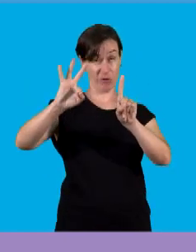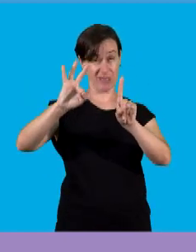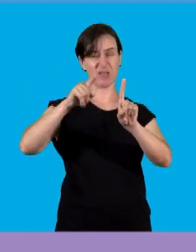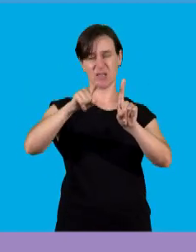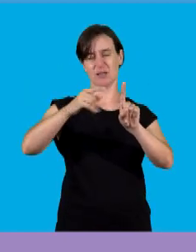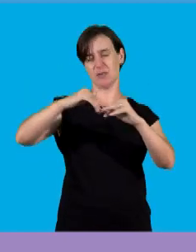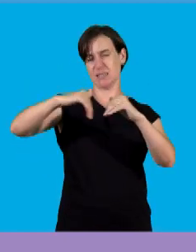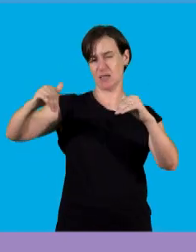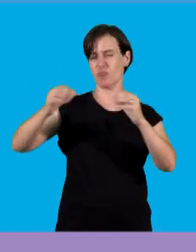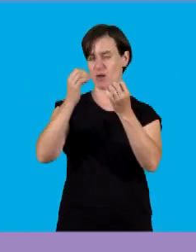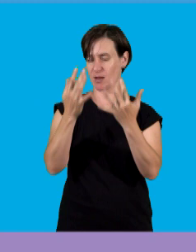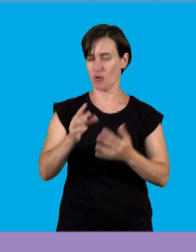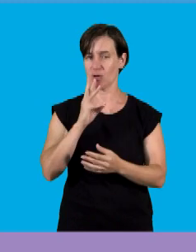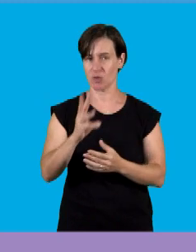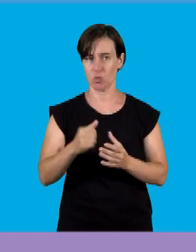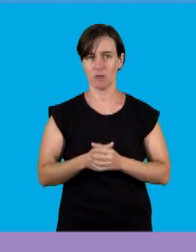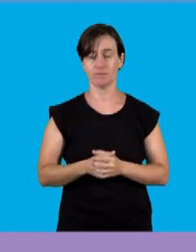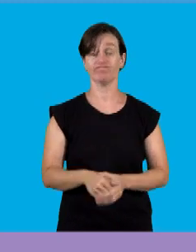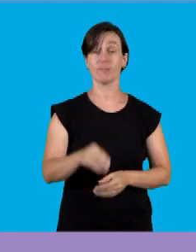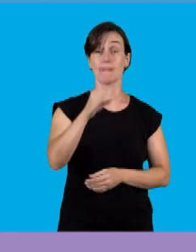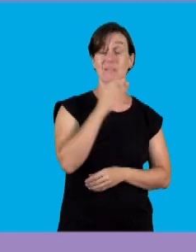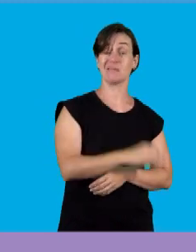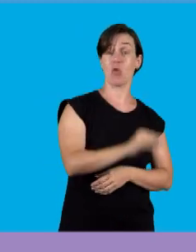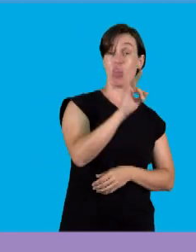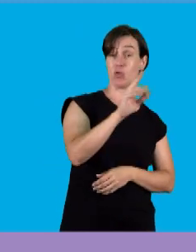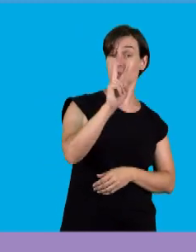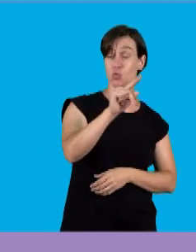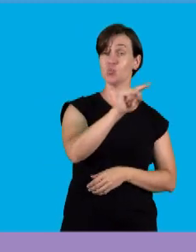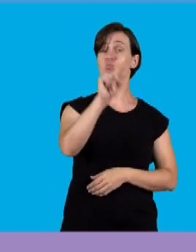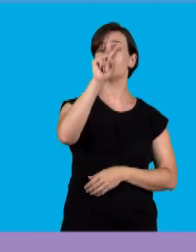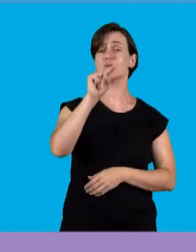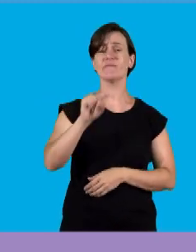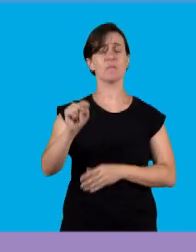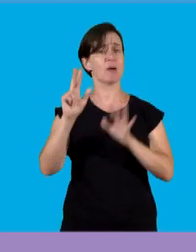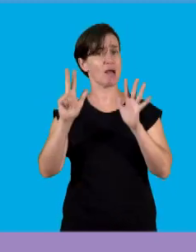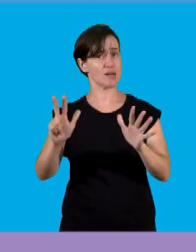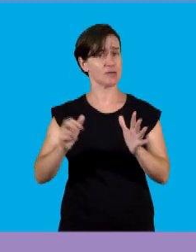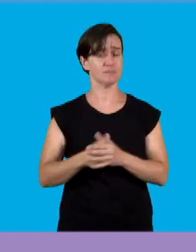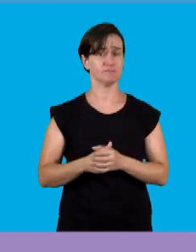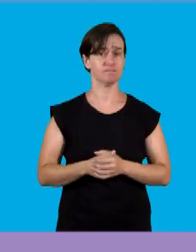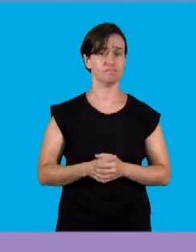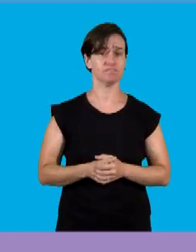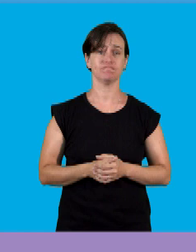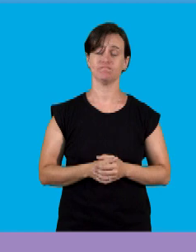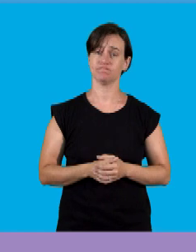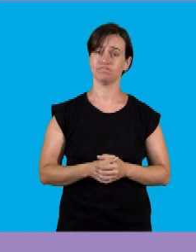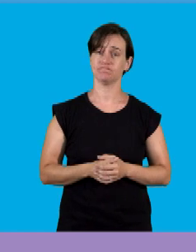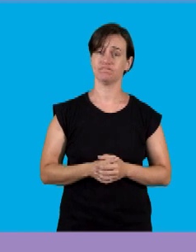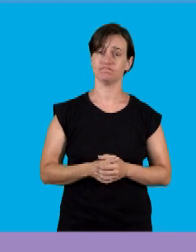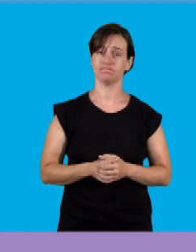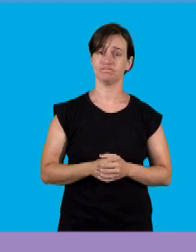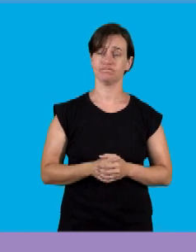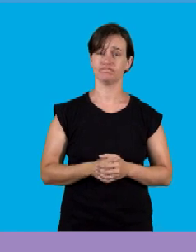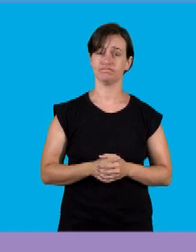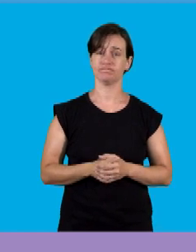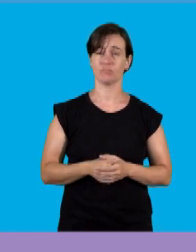here then, we have our 32 divided by 8. So that means that we are